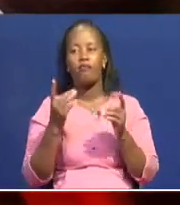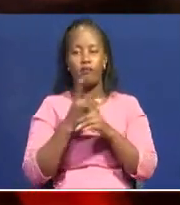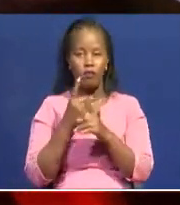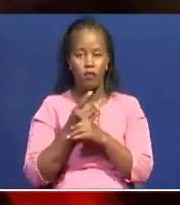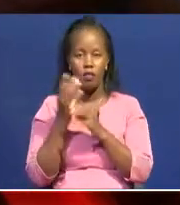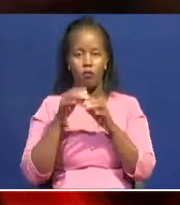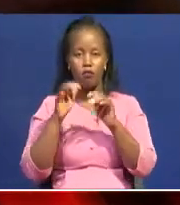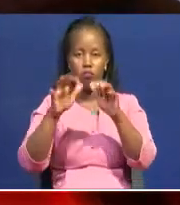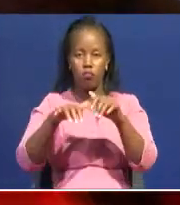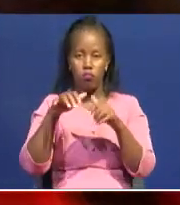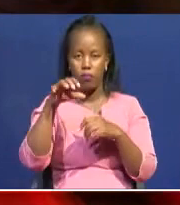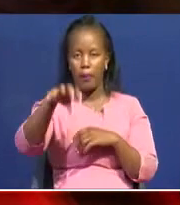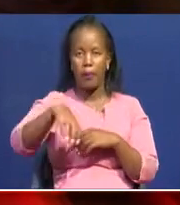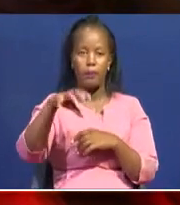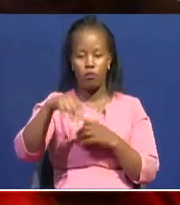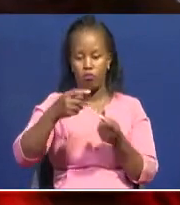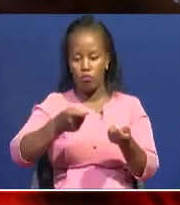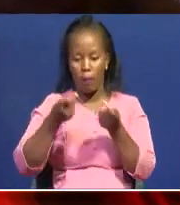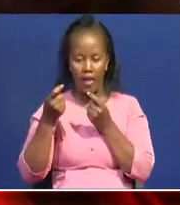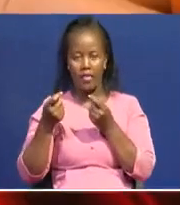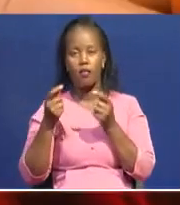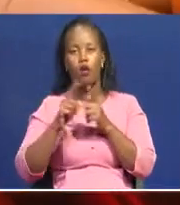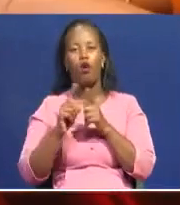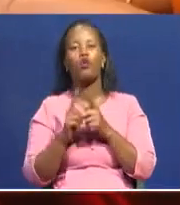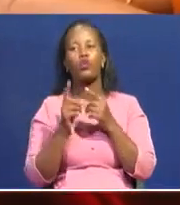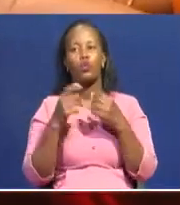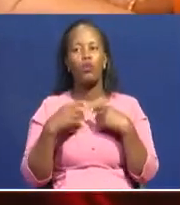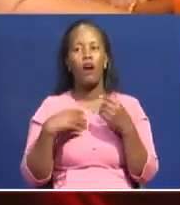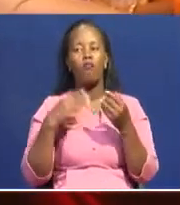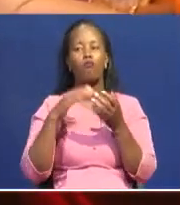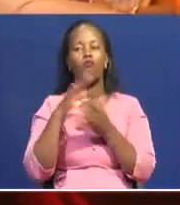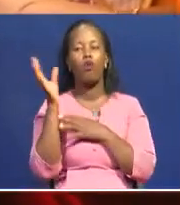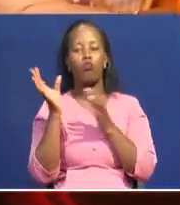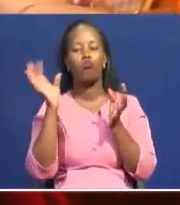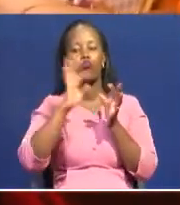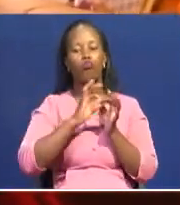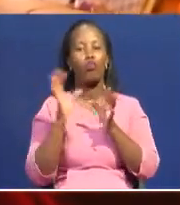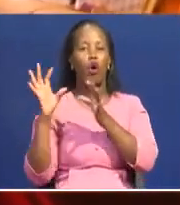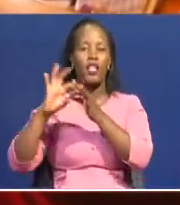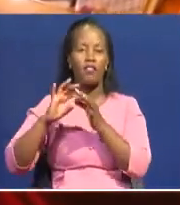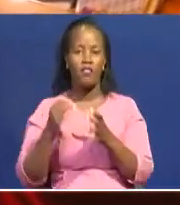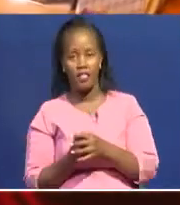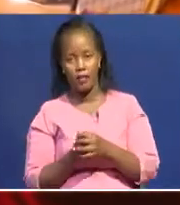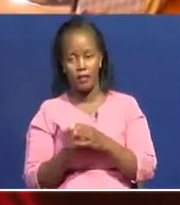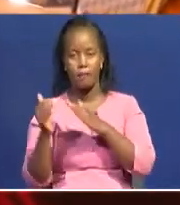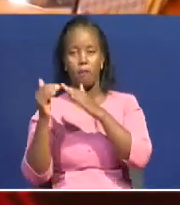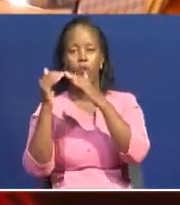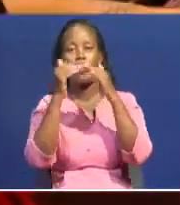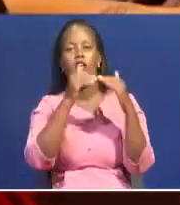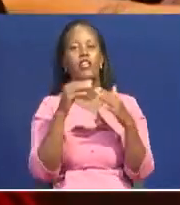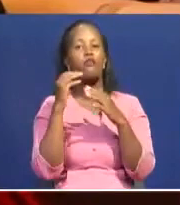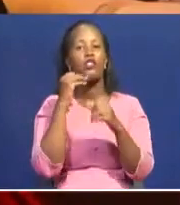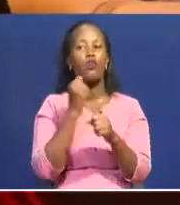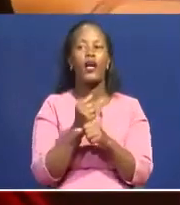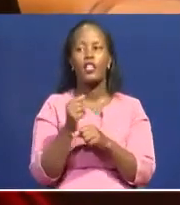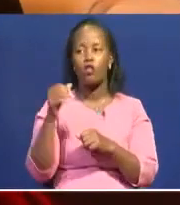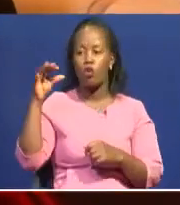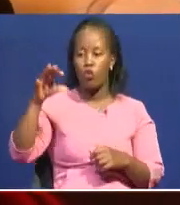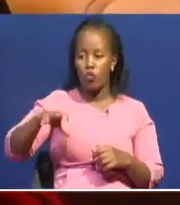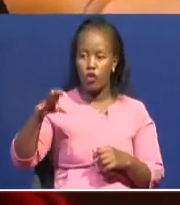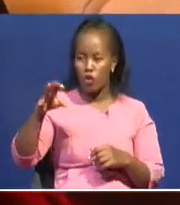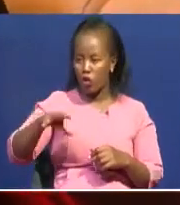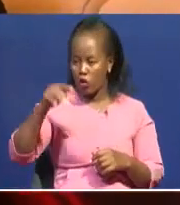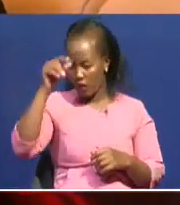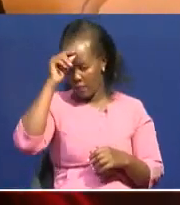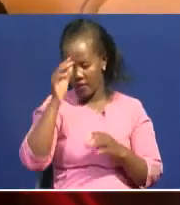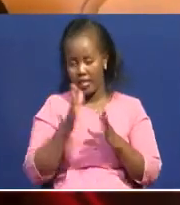the establishment of a railway network to enhance connectivity. Equity Group is working with the DRC government and trade